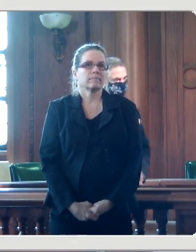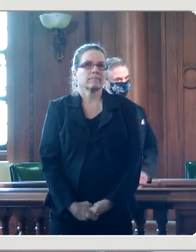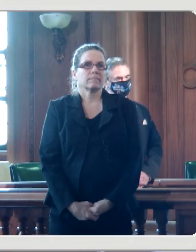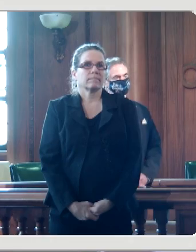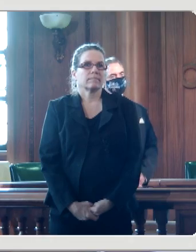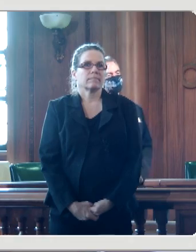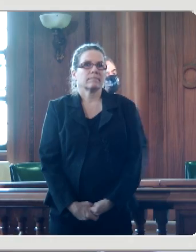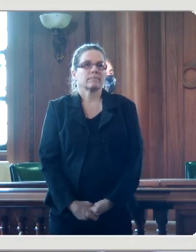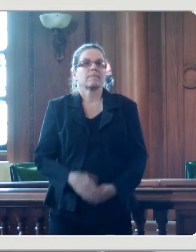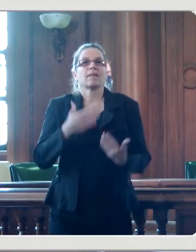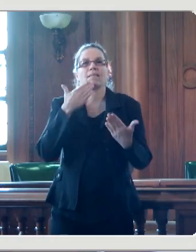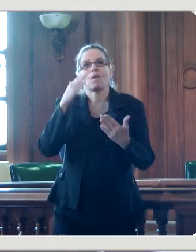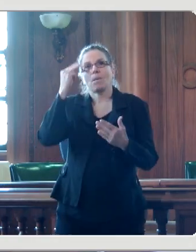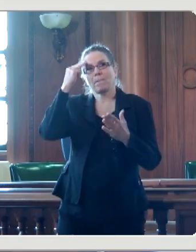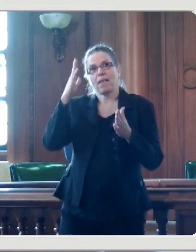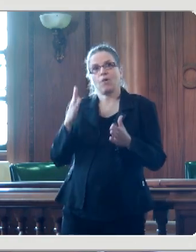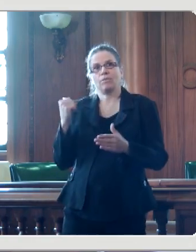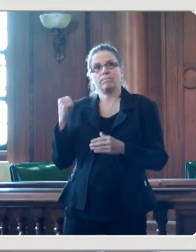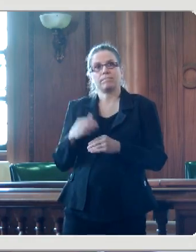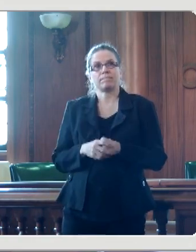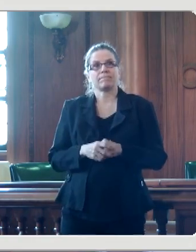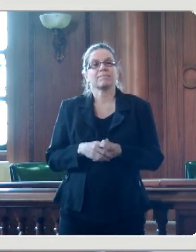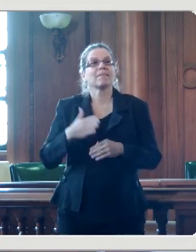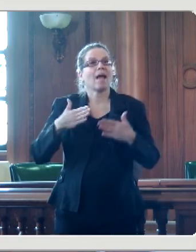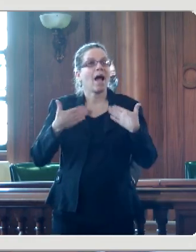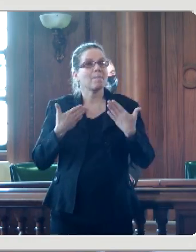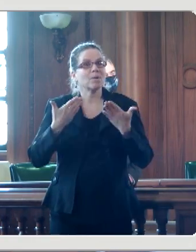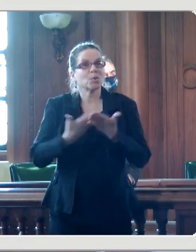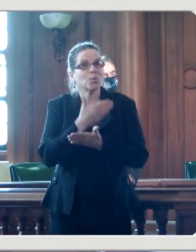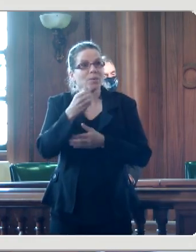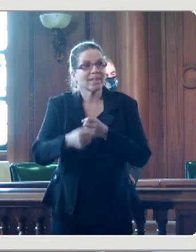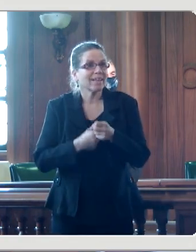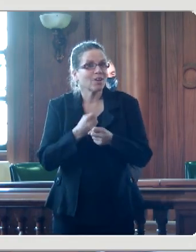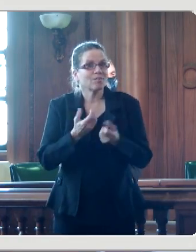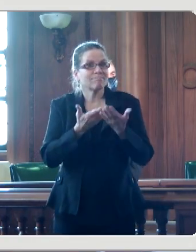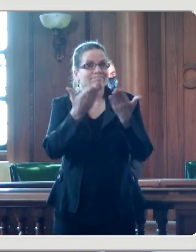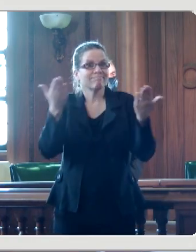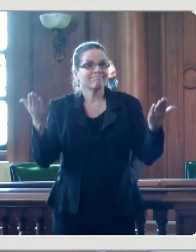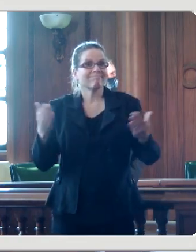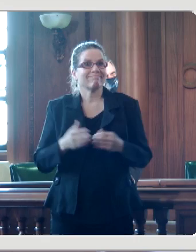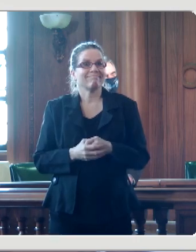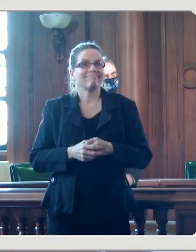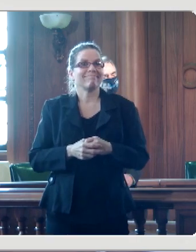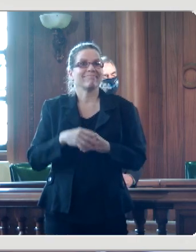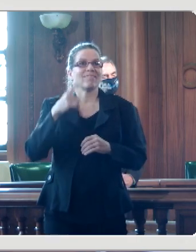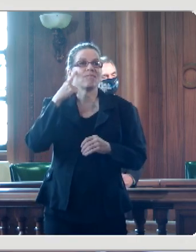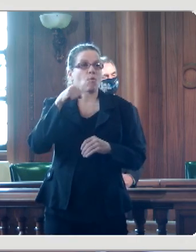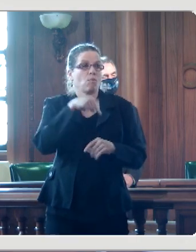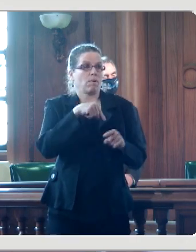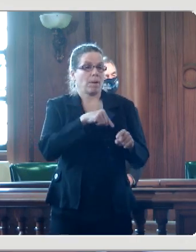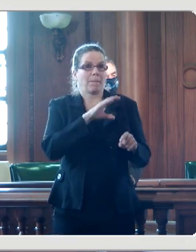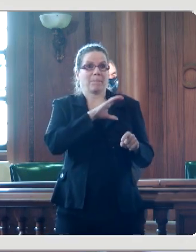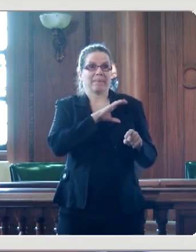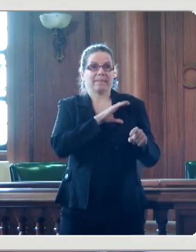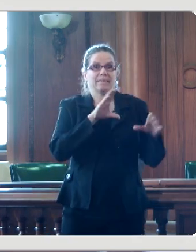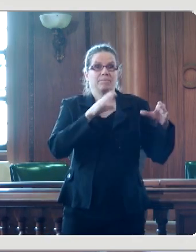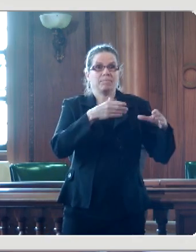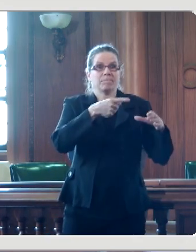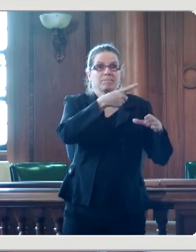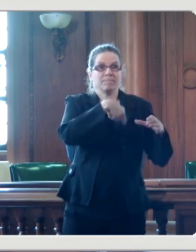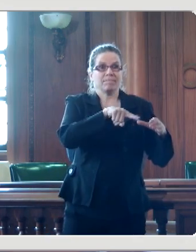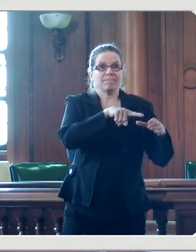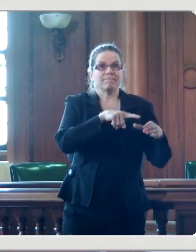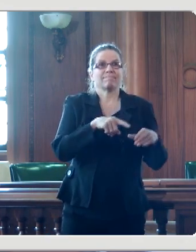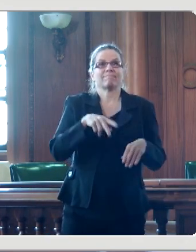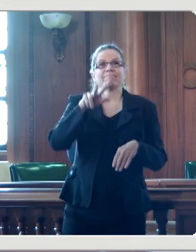Thank you, Mayor. Happy New Year, everyone, on behalf of the Springfield Police Department. As the Mayor said, I'm down 33 employees because